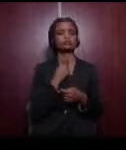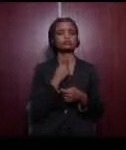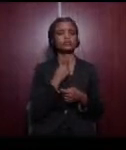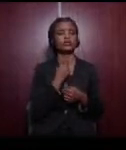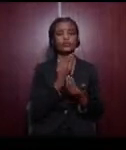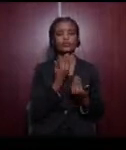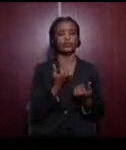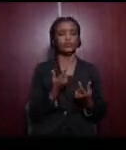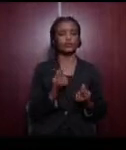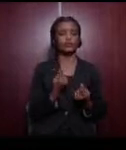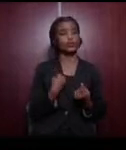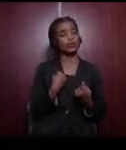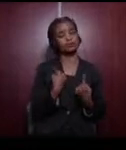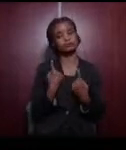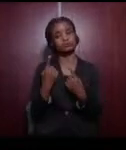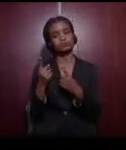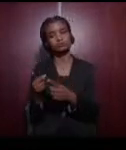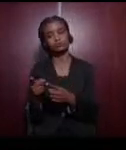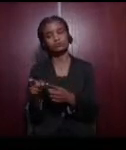councillor